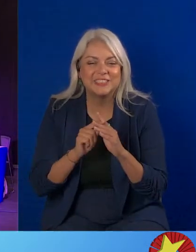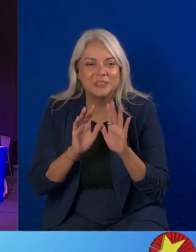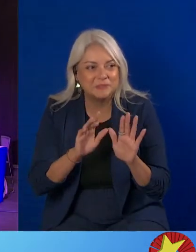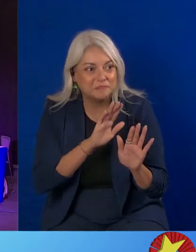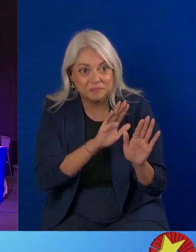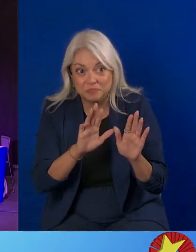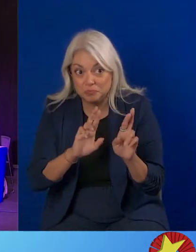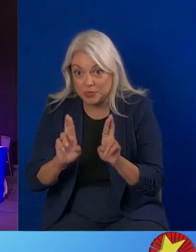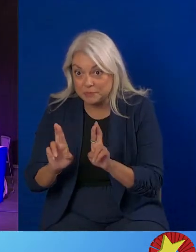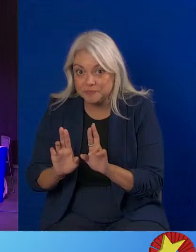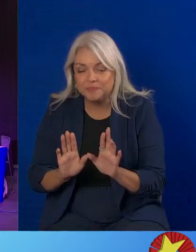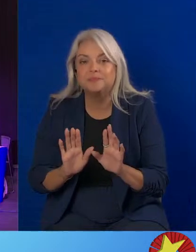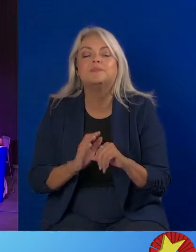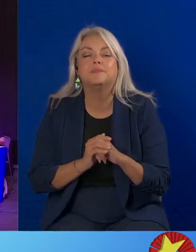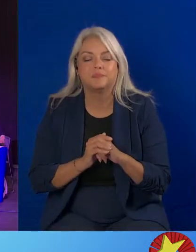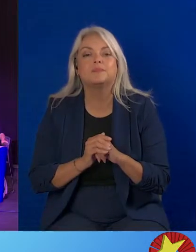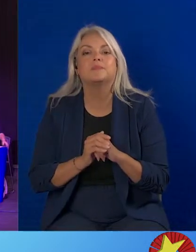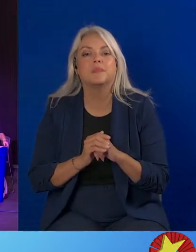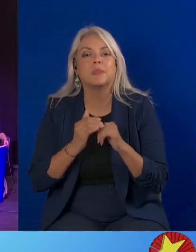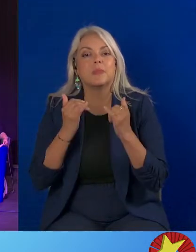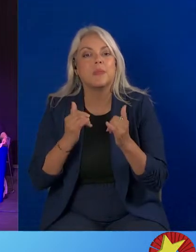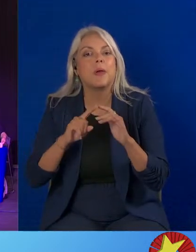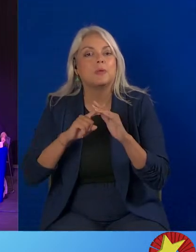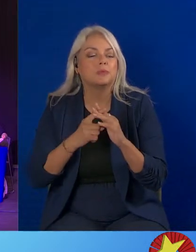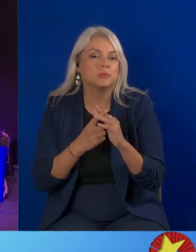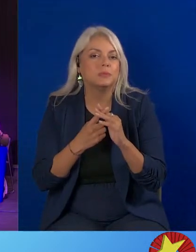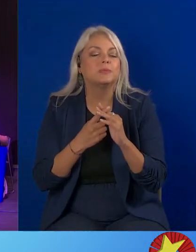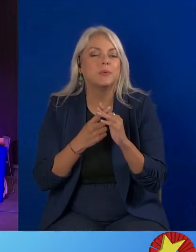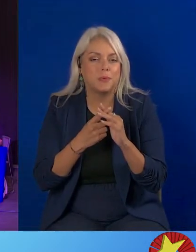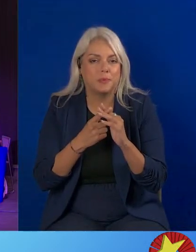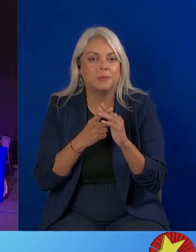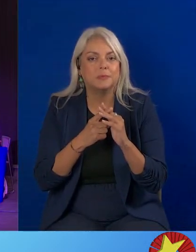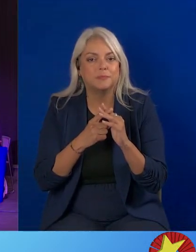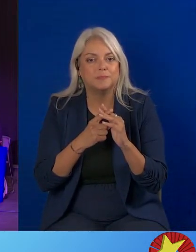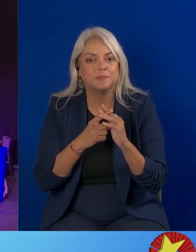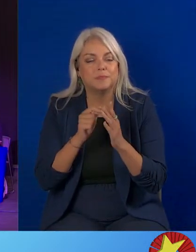So we're back, and we're gonna start with